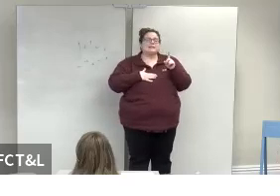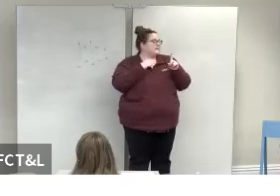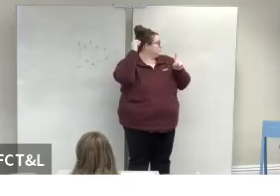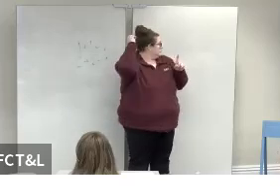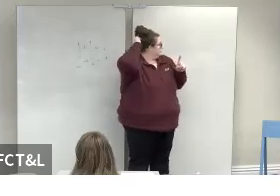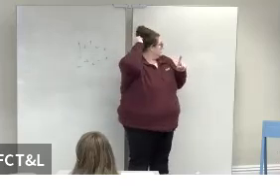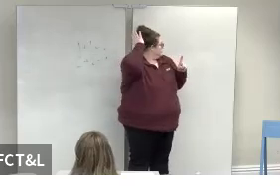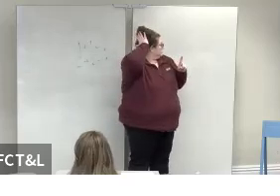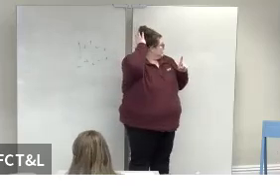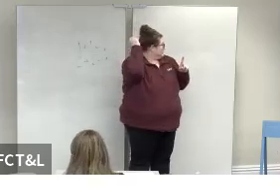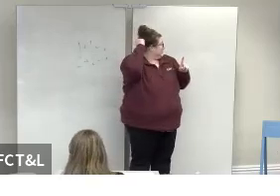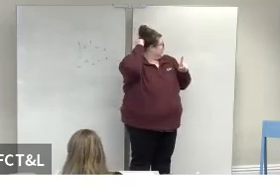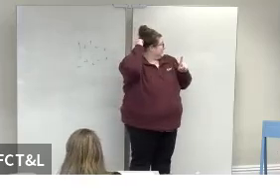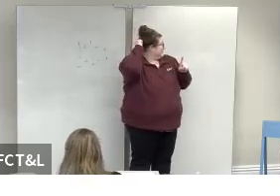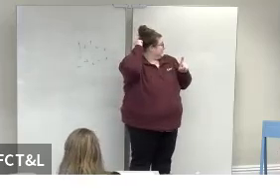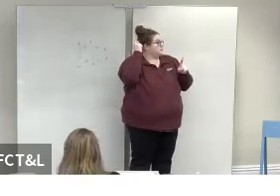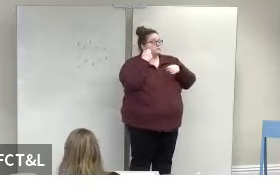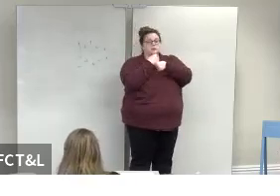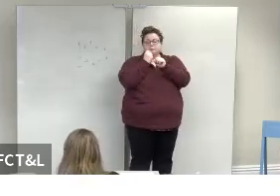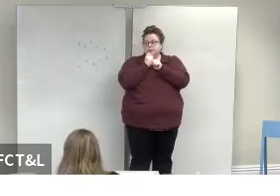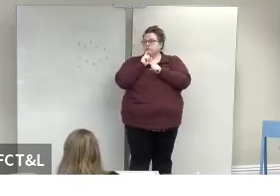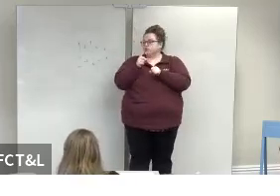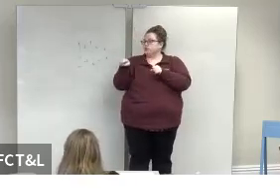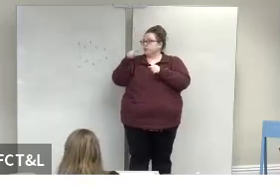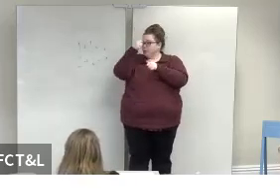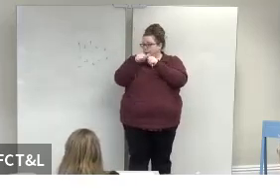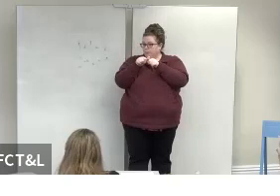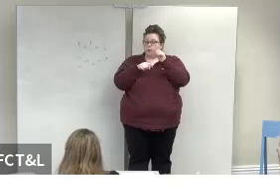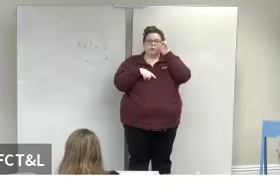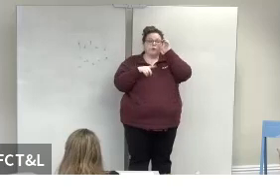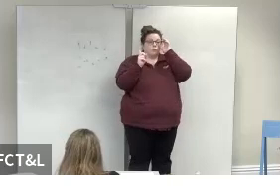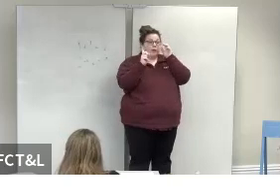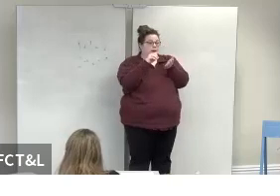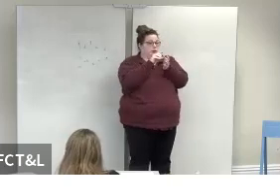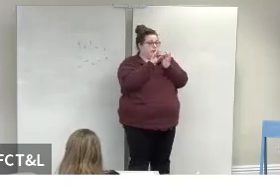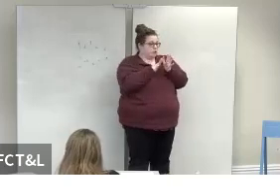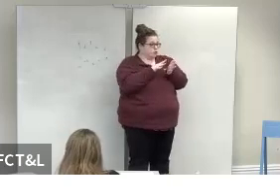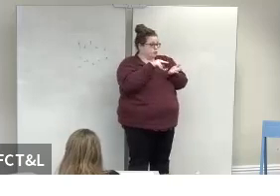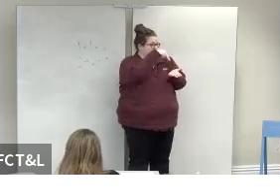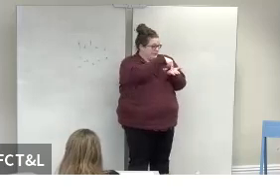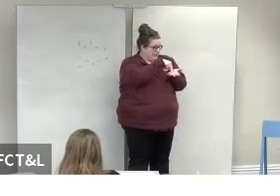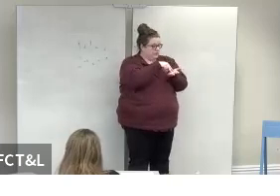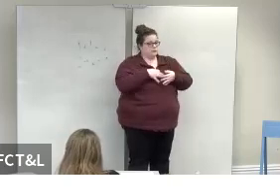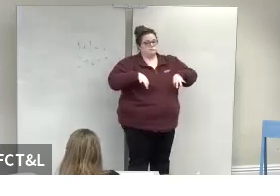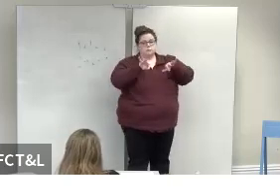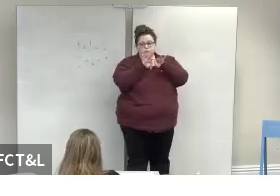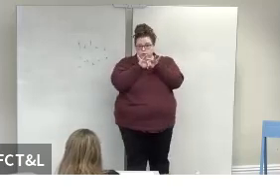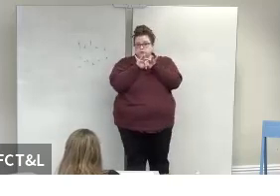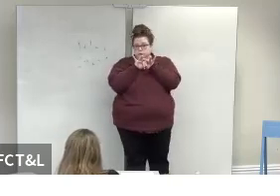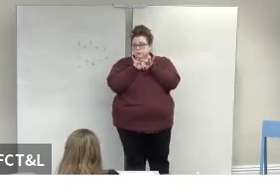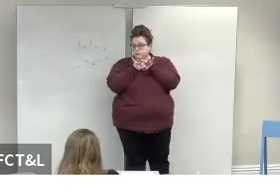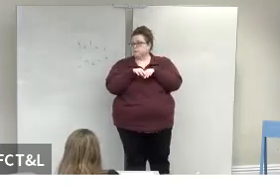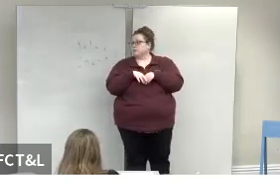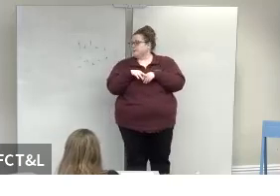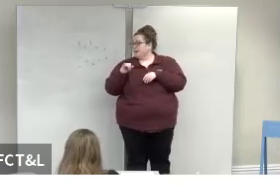possible at a hearing university, but just something to keep in mind. If they're looking down, they can't be looking at you. It's something to remember. Remember where